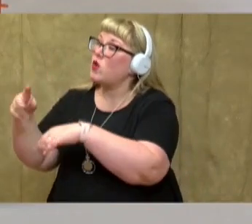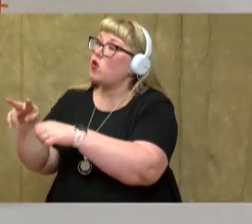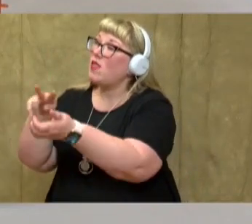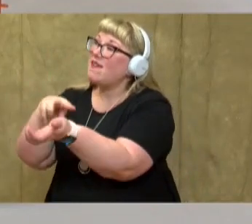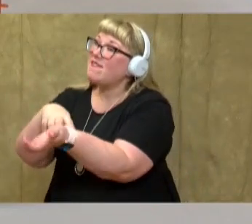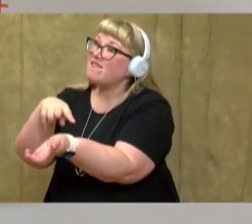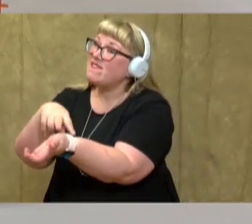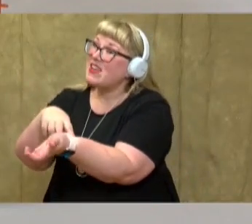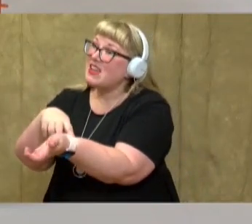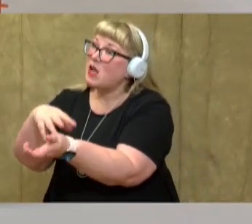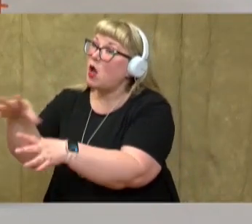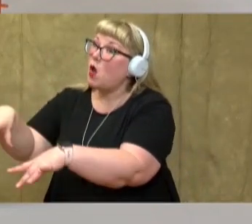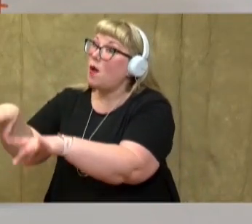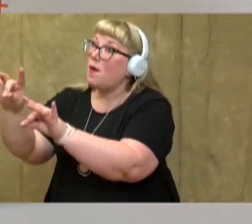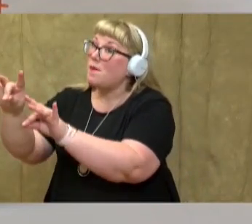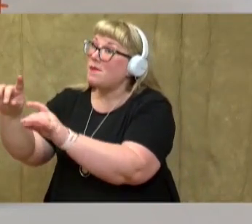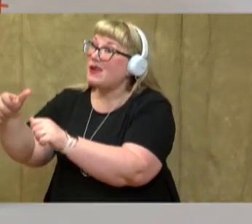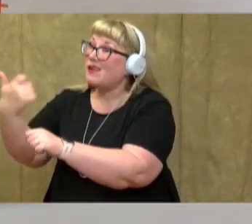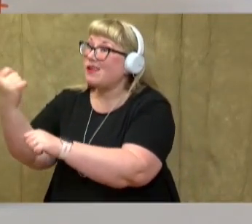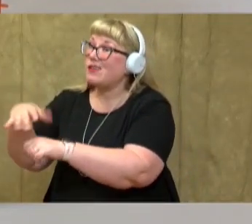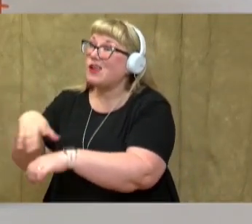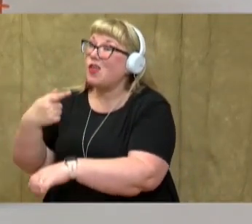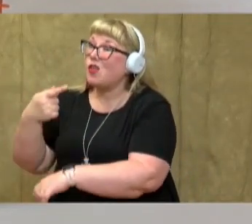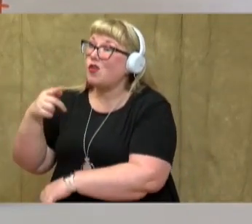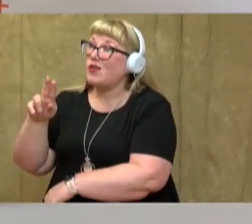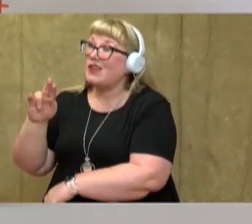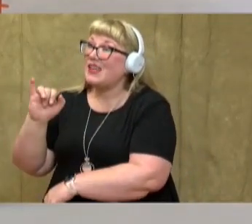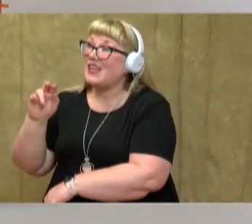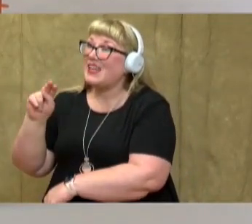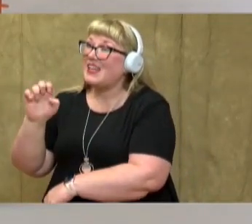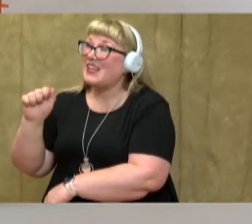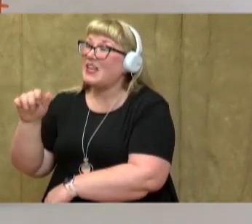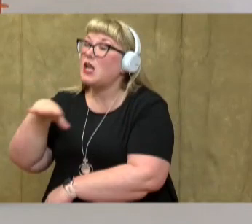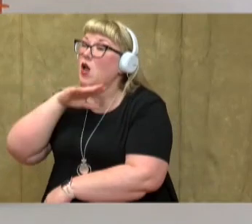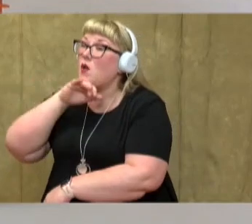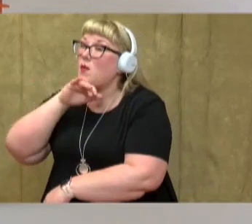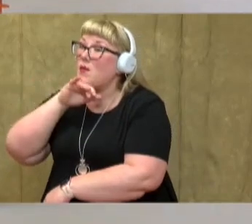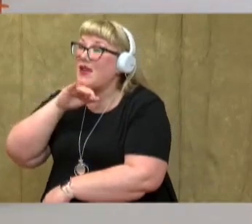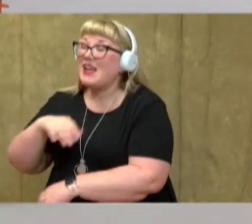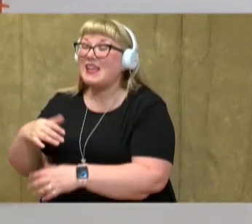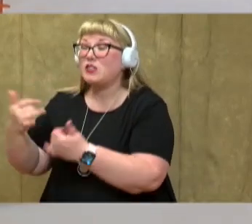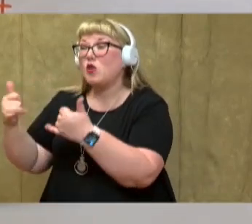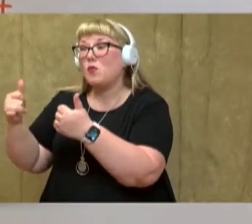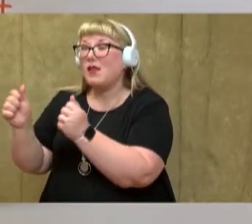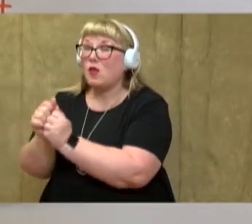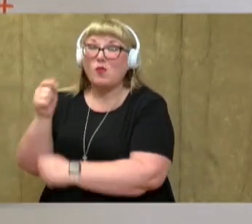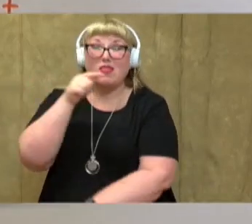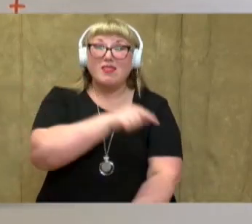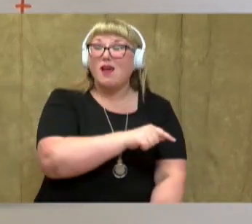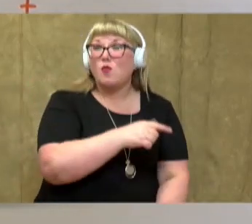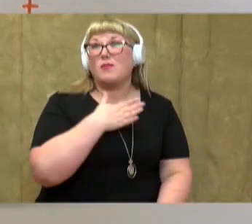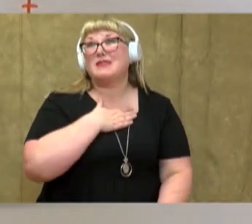vet and pick another guinea pig to play with our new pet.